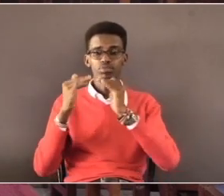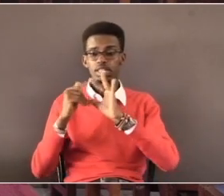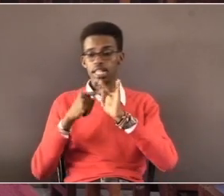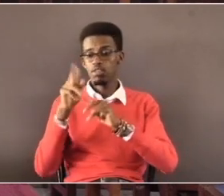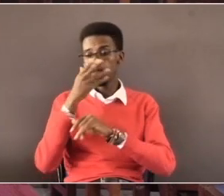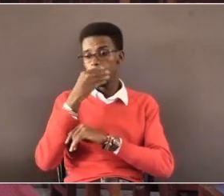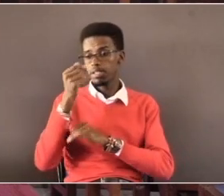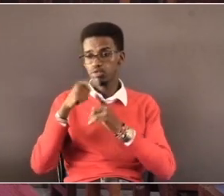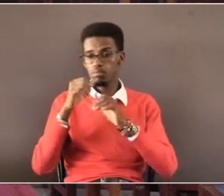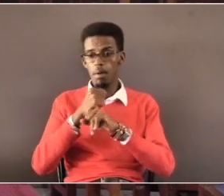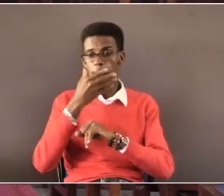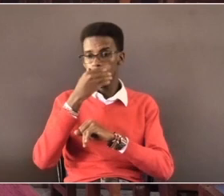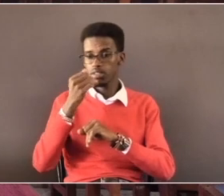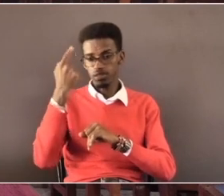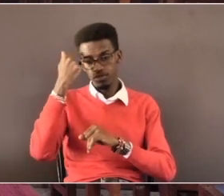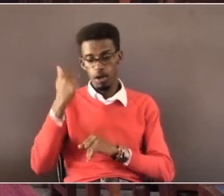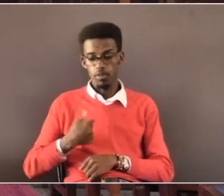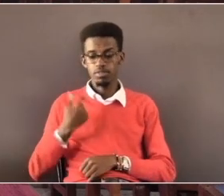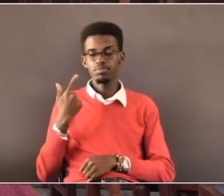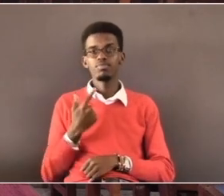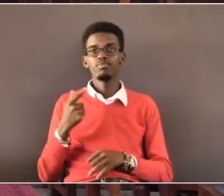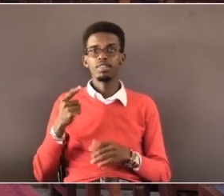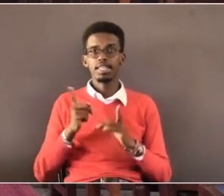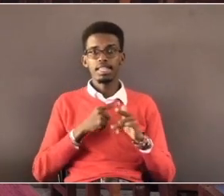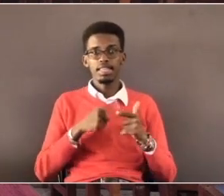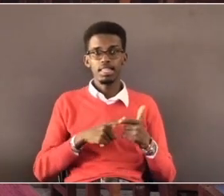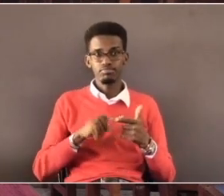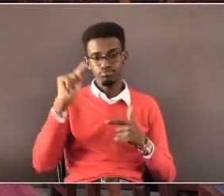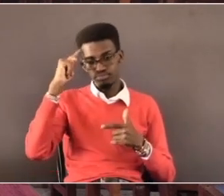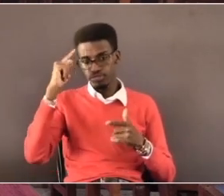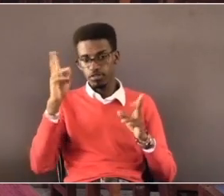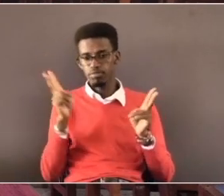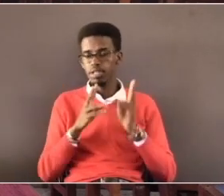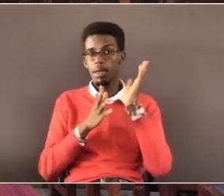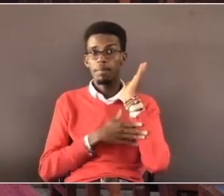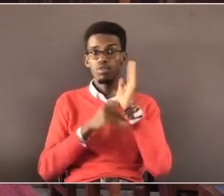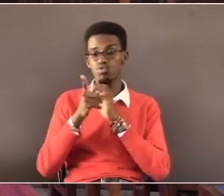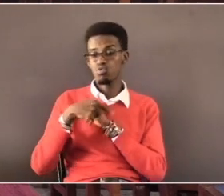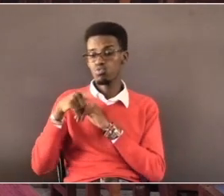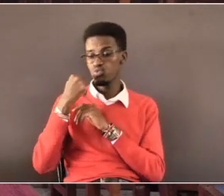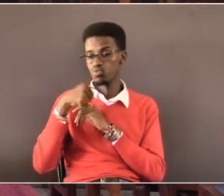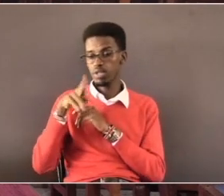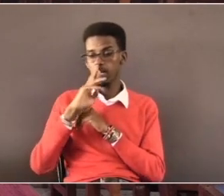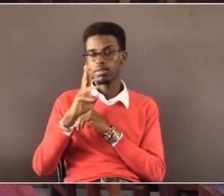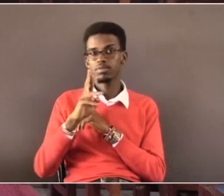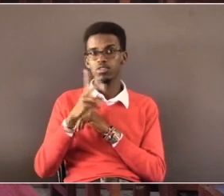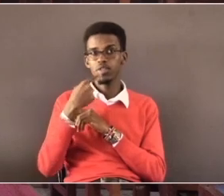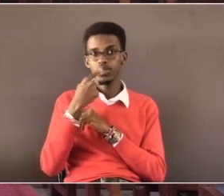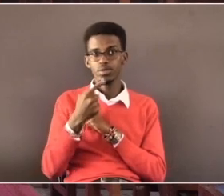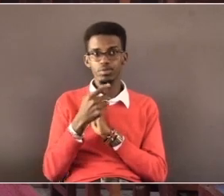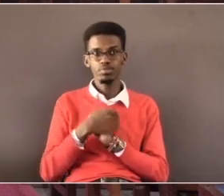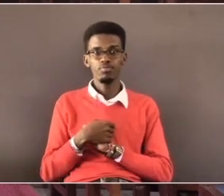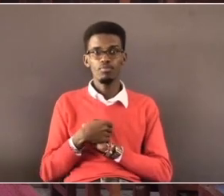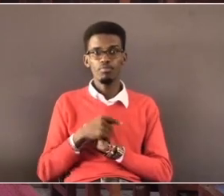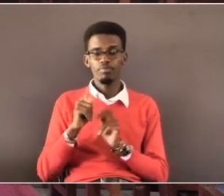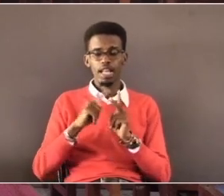best, to make the best version of ourselves, or it can reveal the very worst of who we are. So,